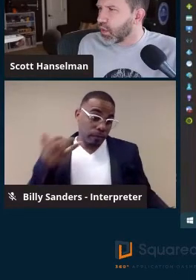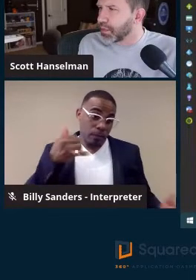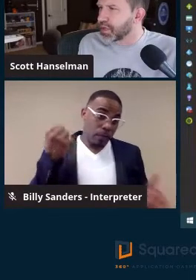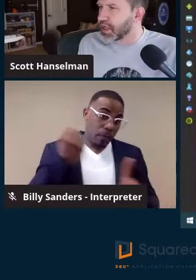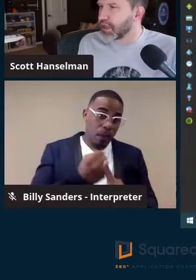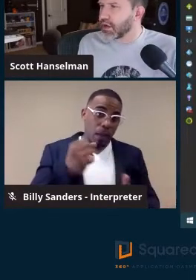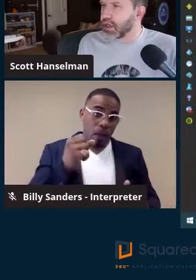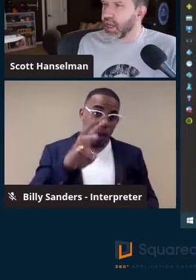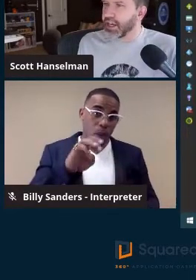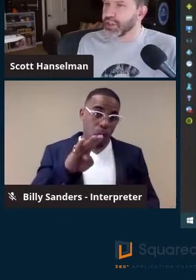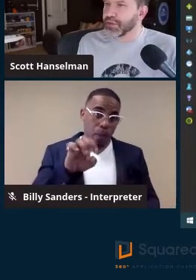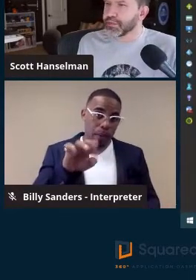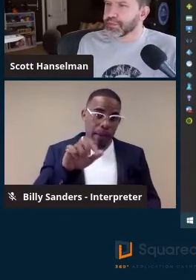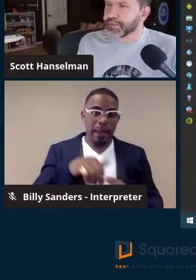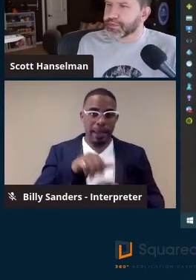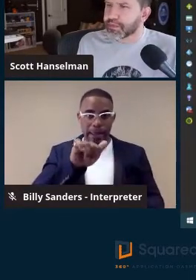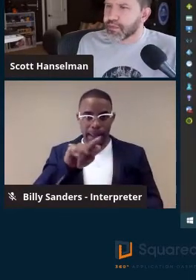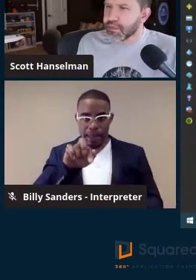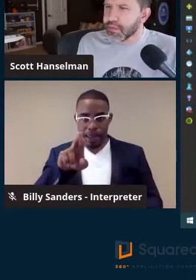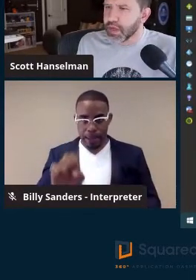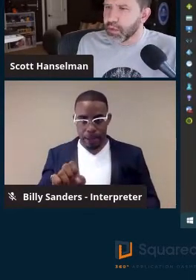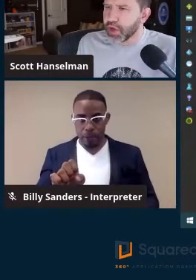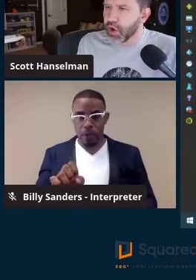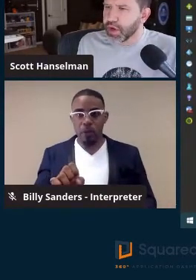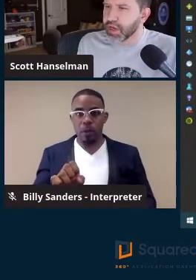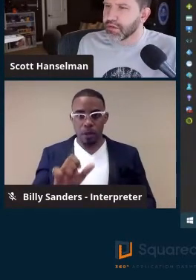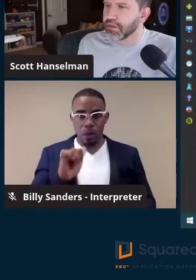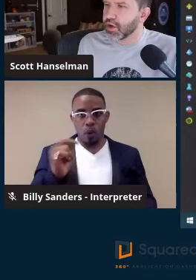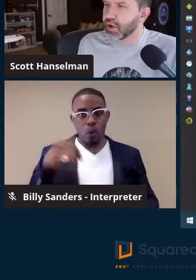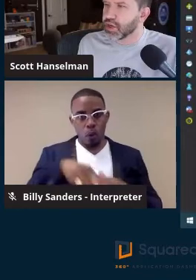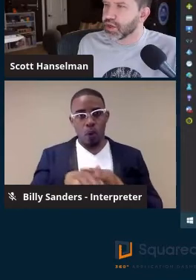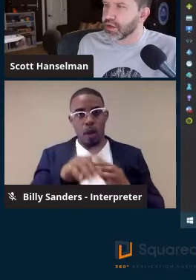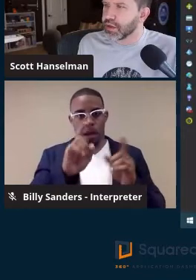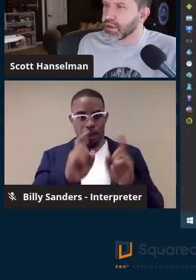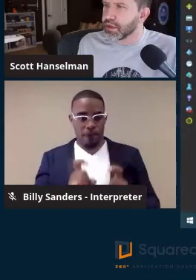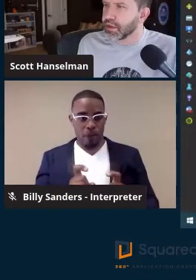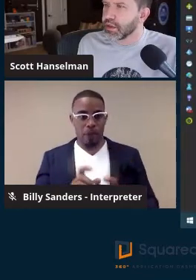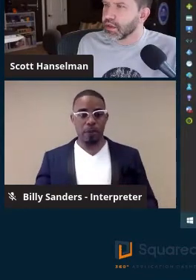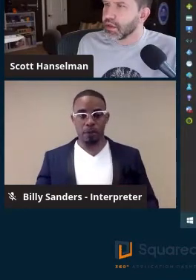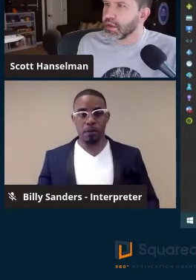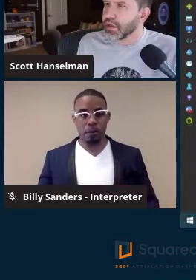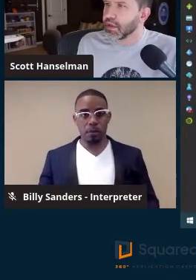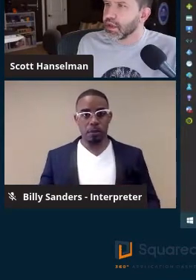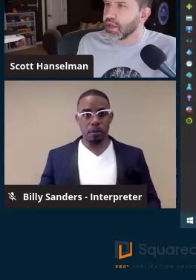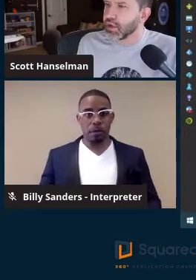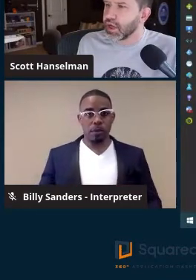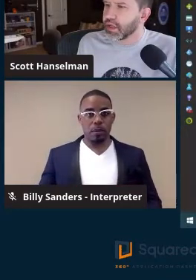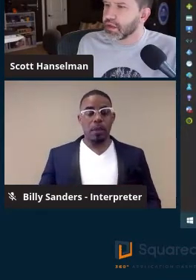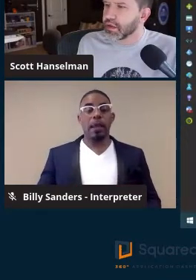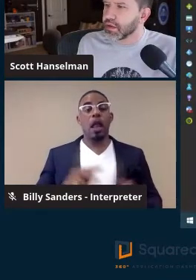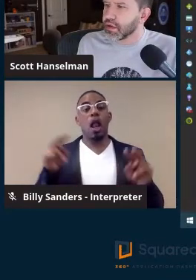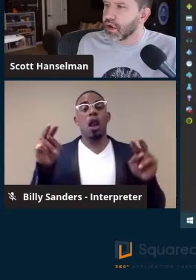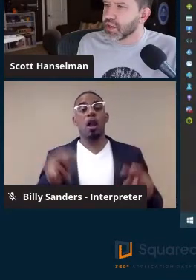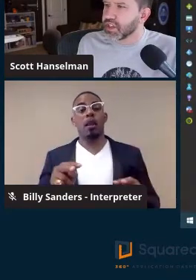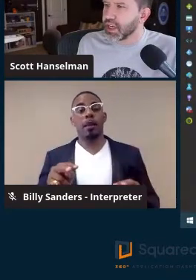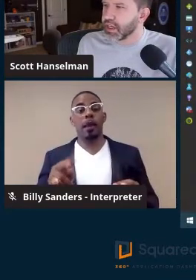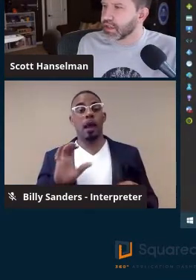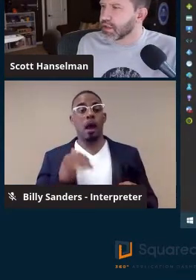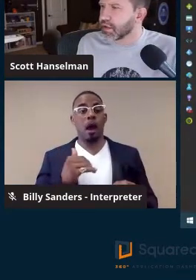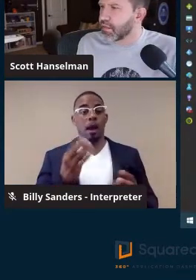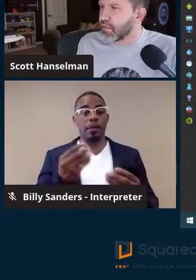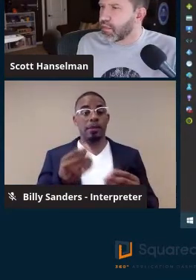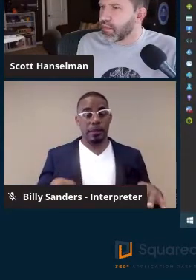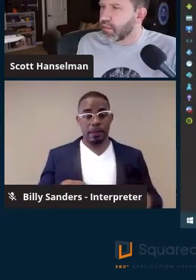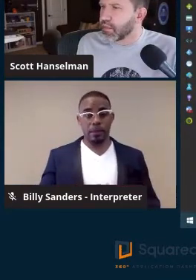a website in Azure and we go into configuration and look at our